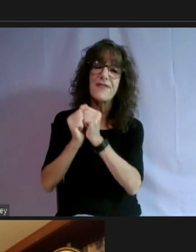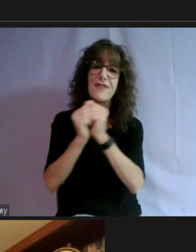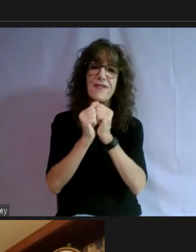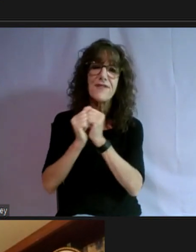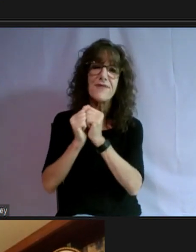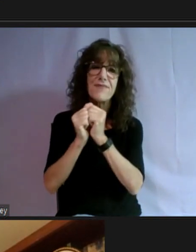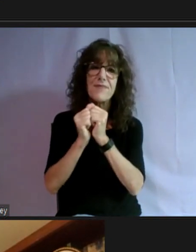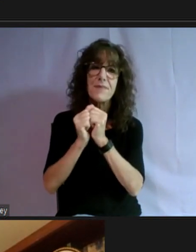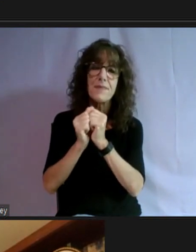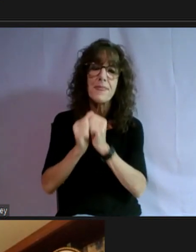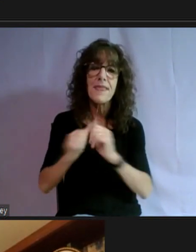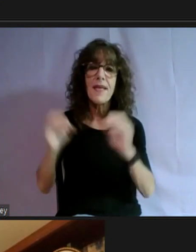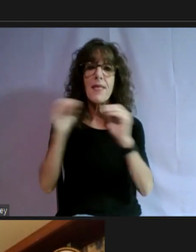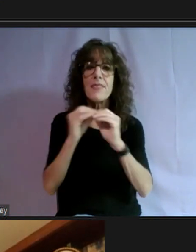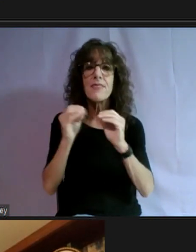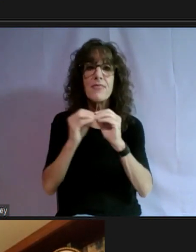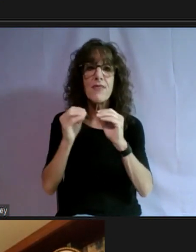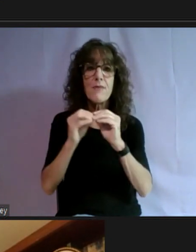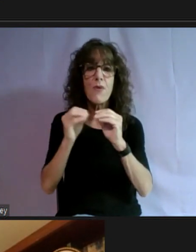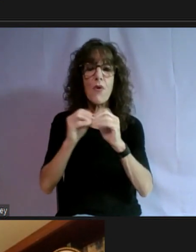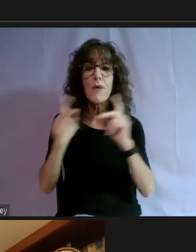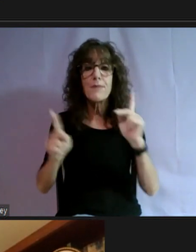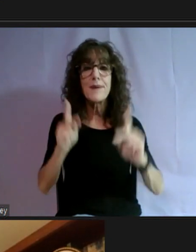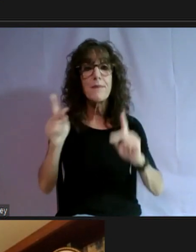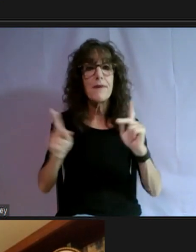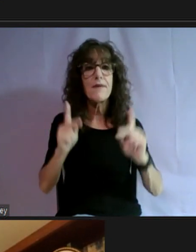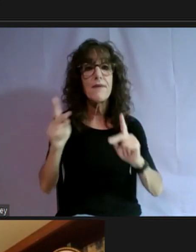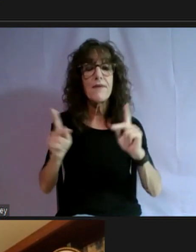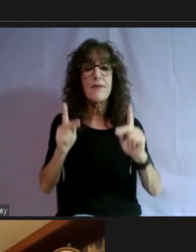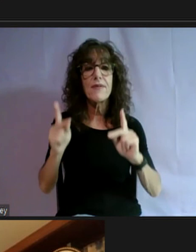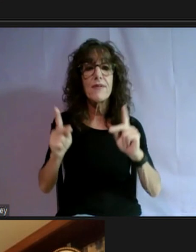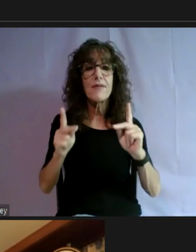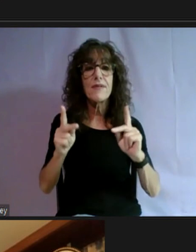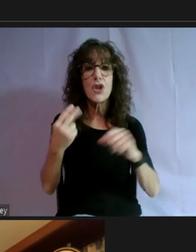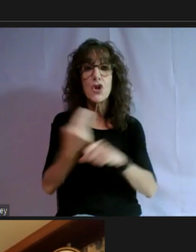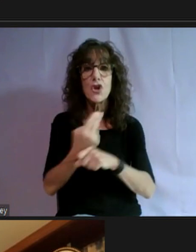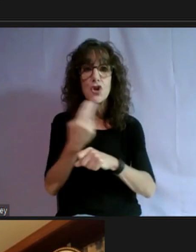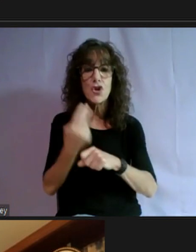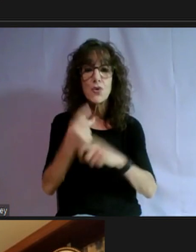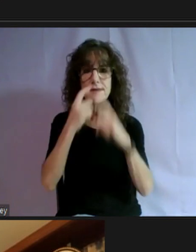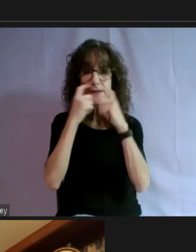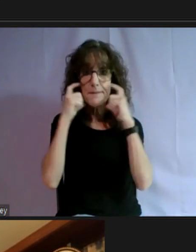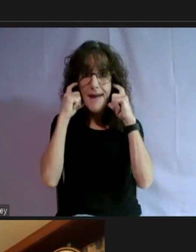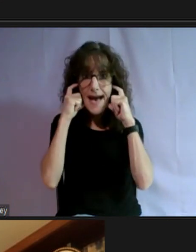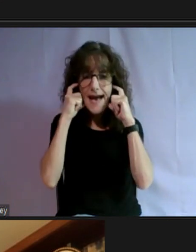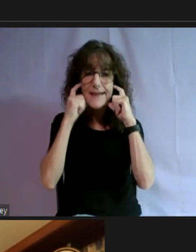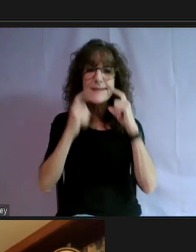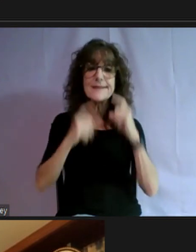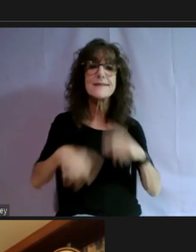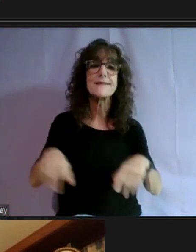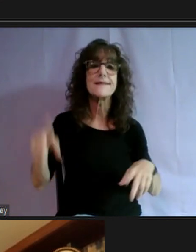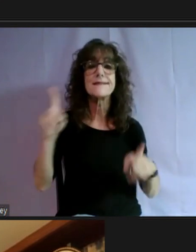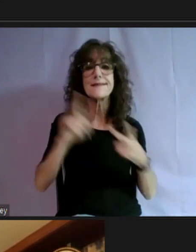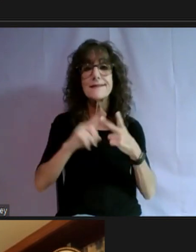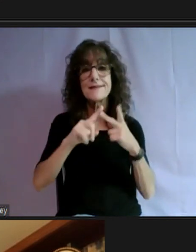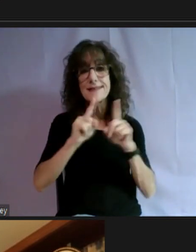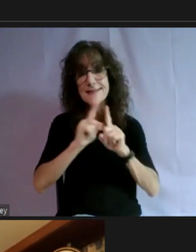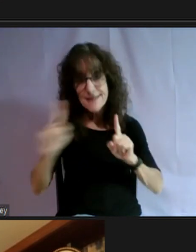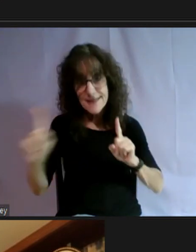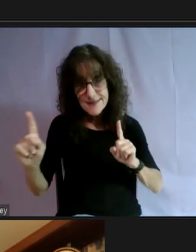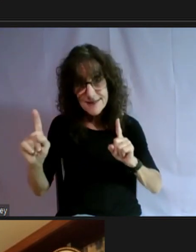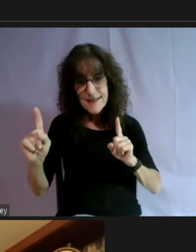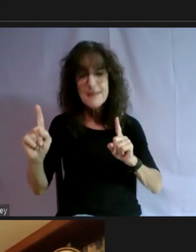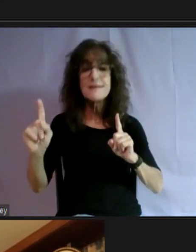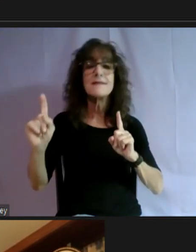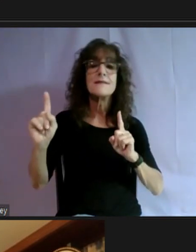The more that people use the masks and distance,